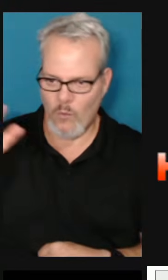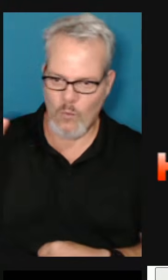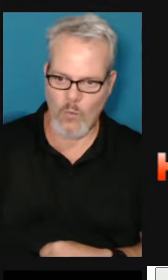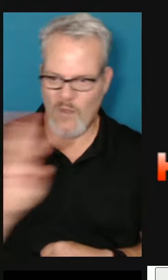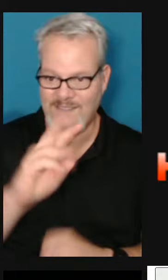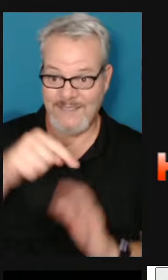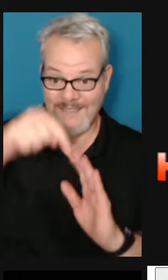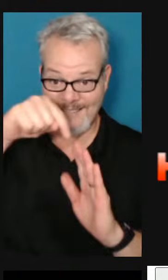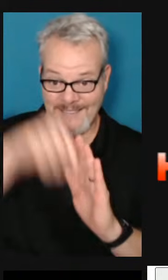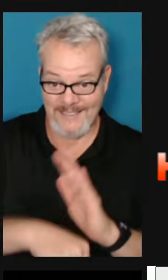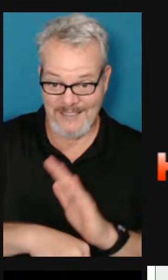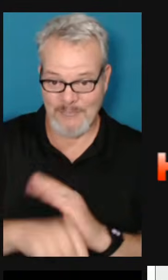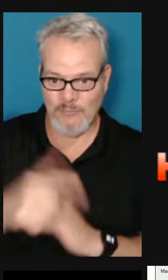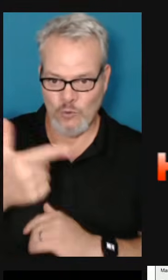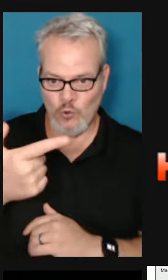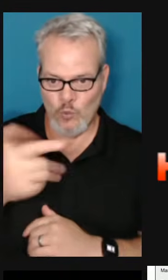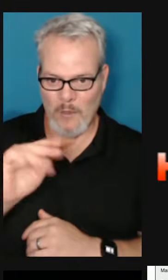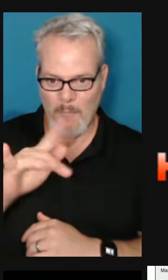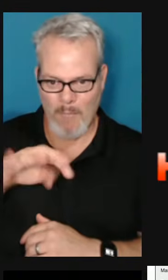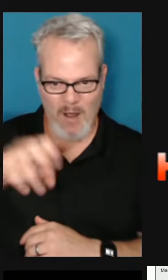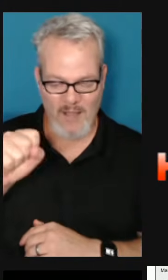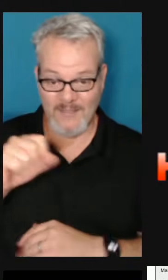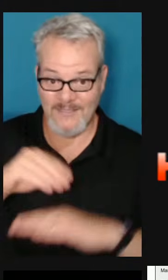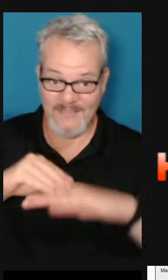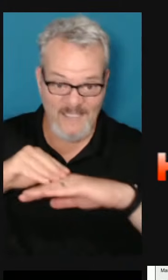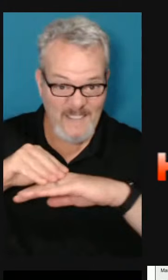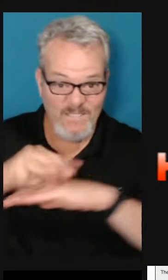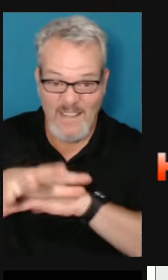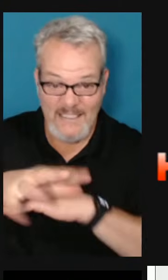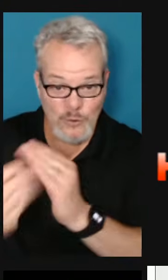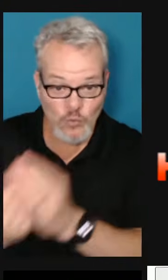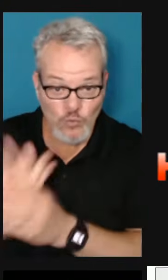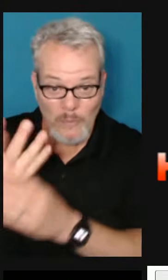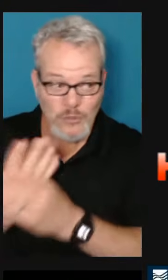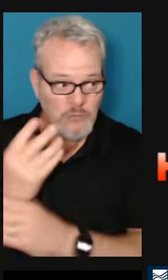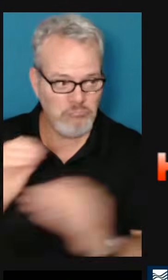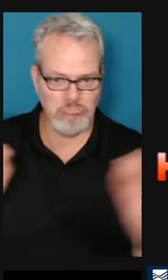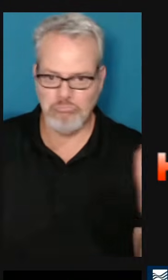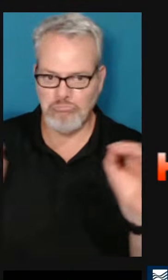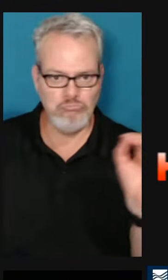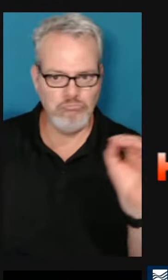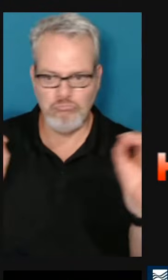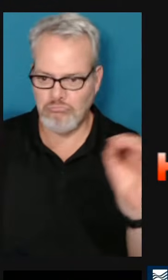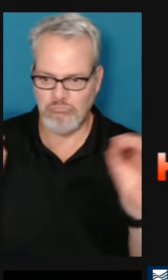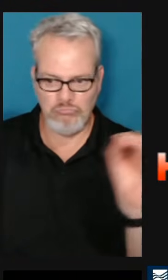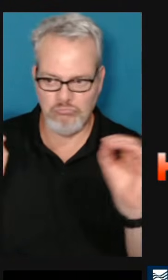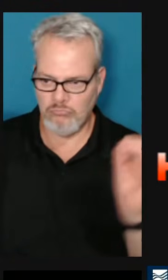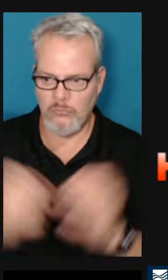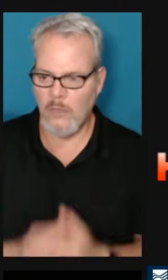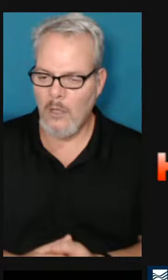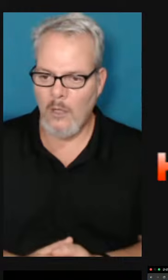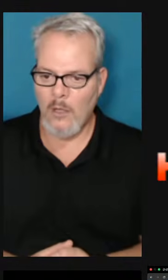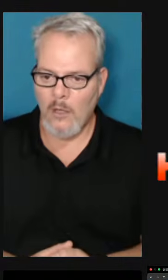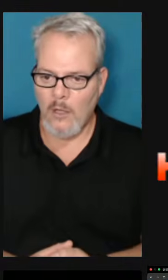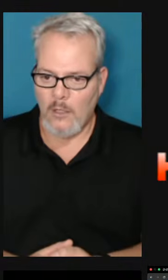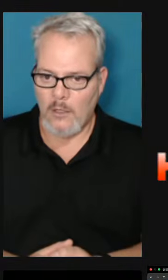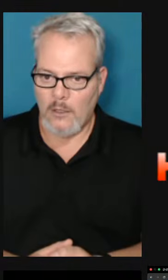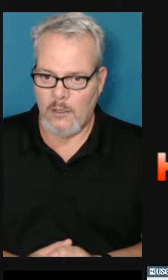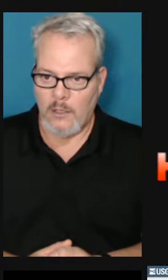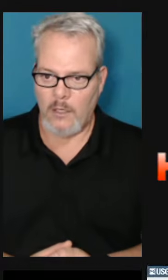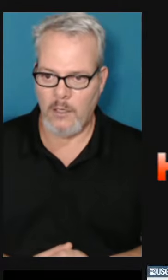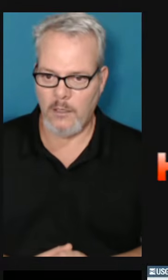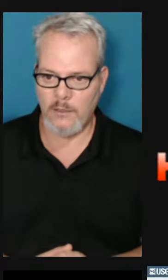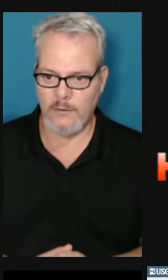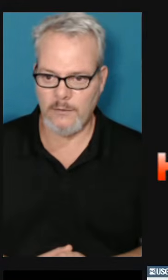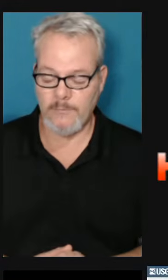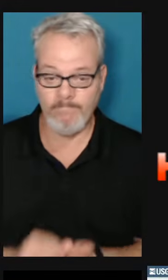with no impact on the eruption or elsewhere on the volcanoes. So the alert was put out,